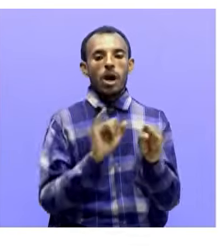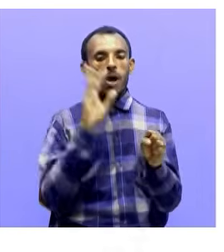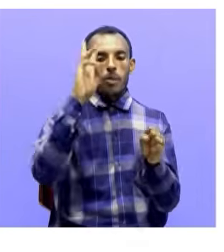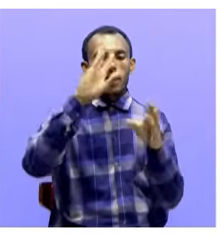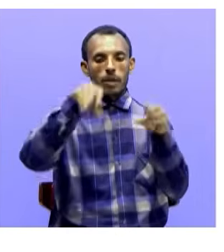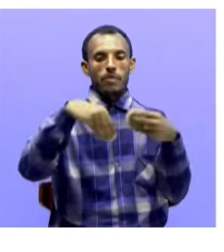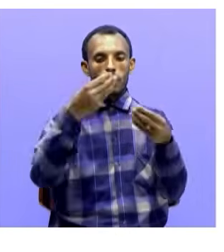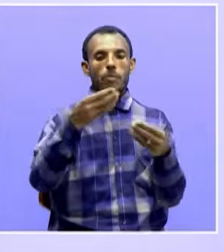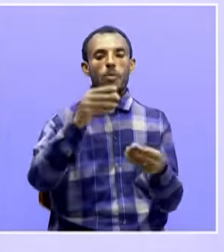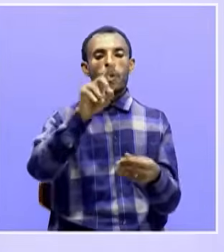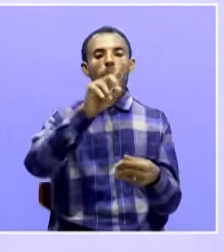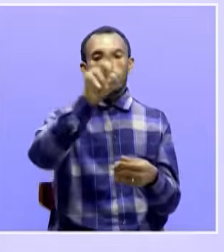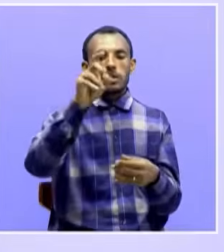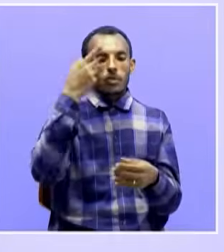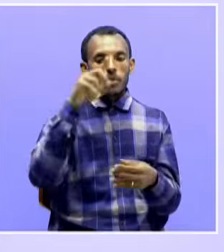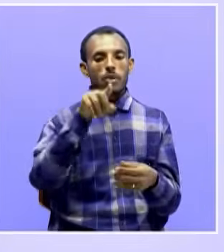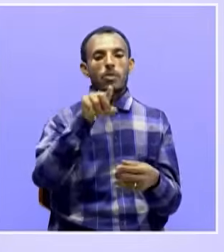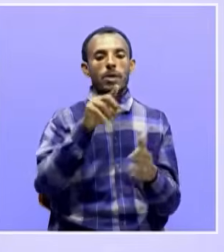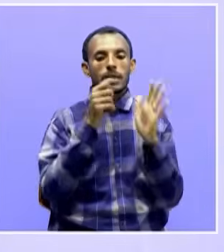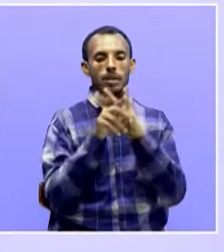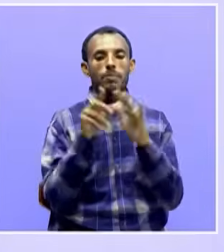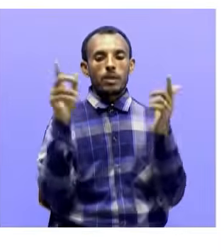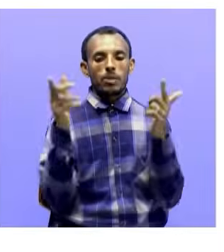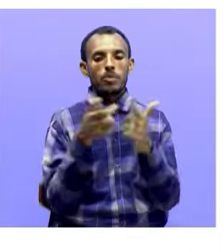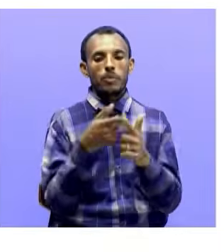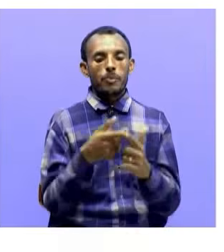one question for you. Example 2.